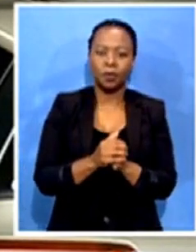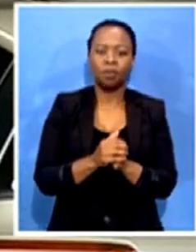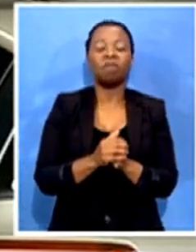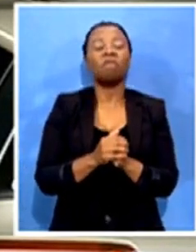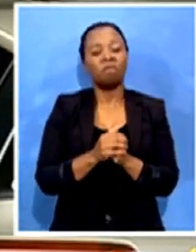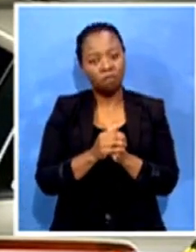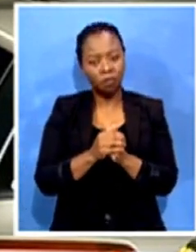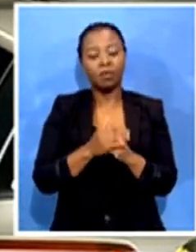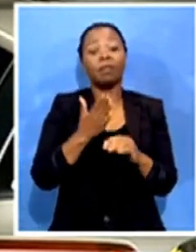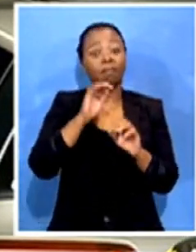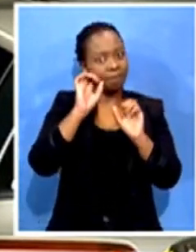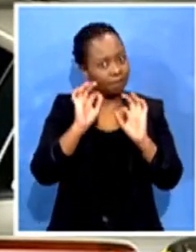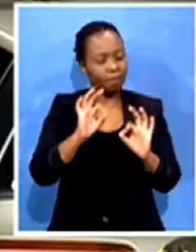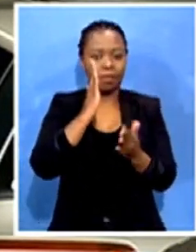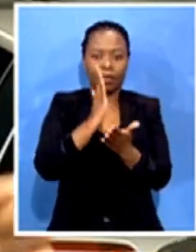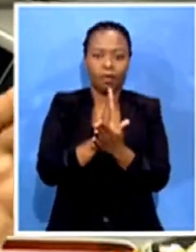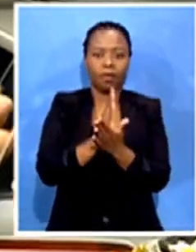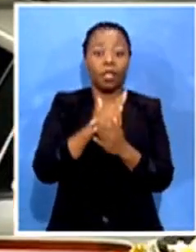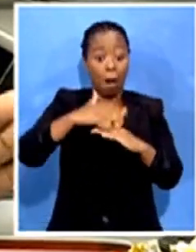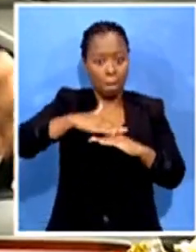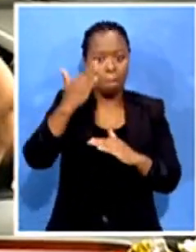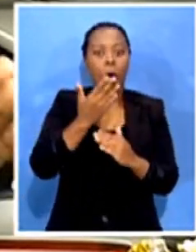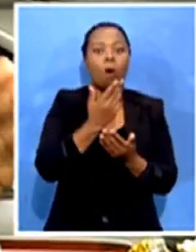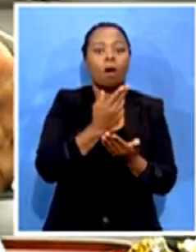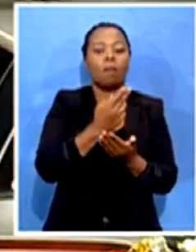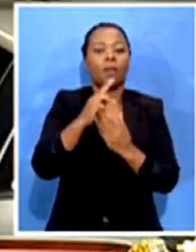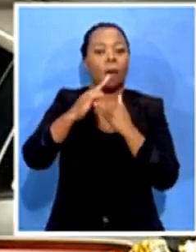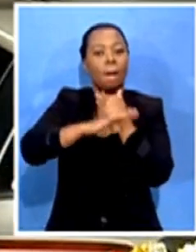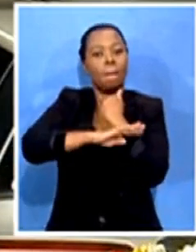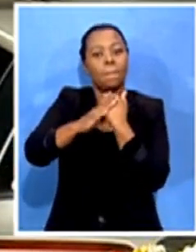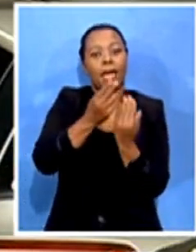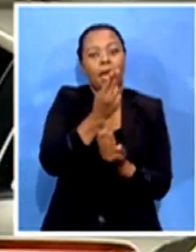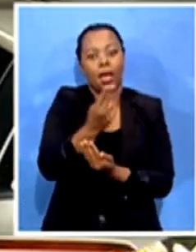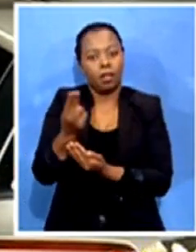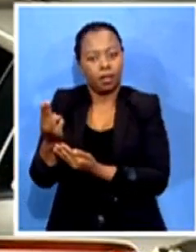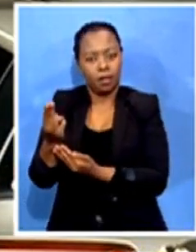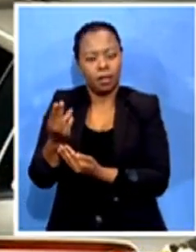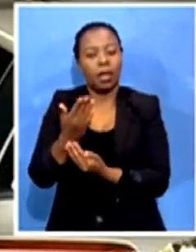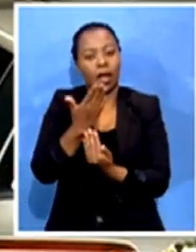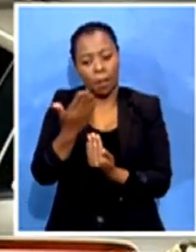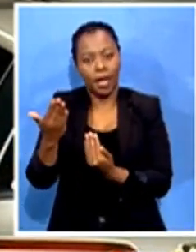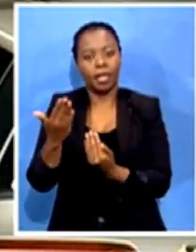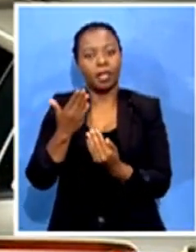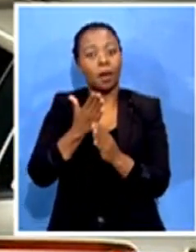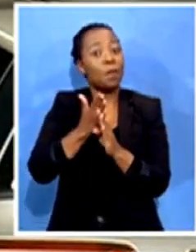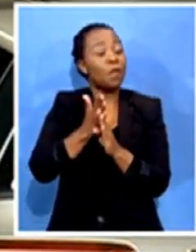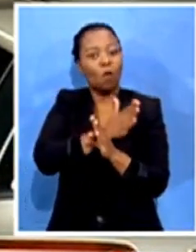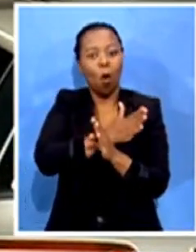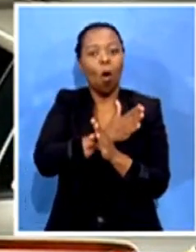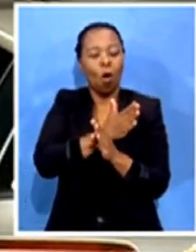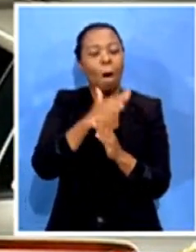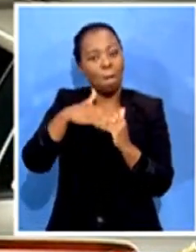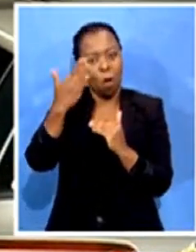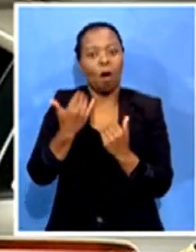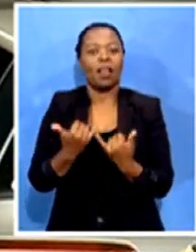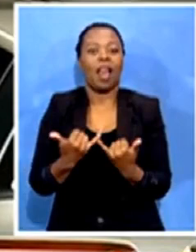now than anywhere before the pandemic. Even here in Tshwane, we have